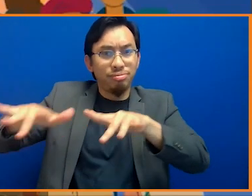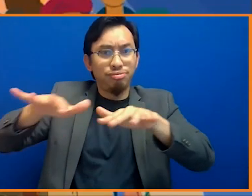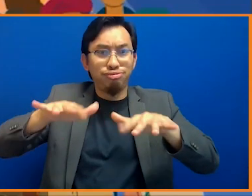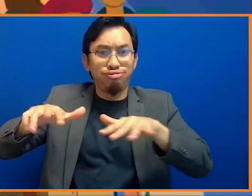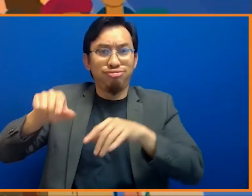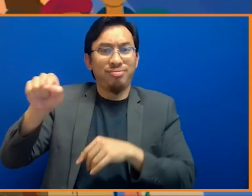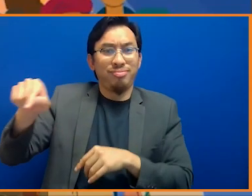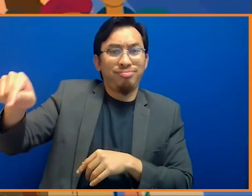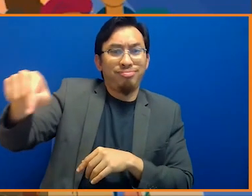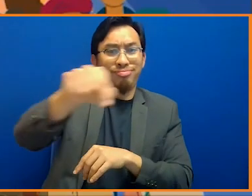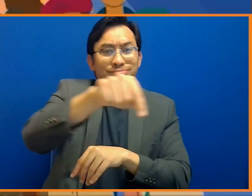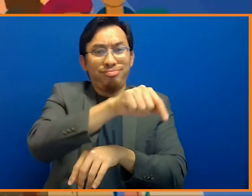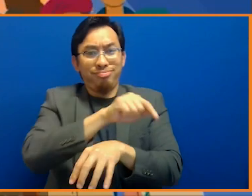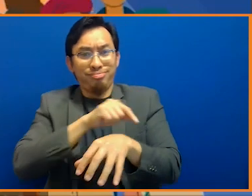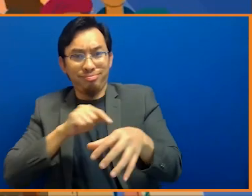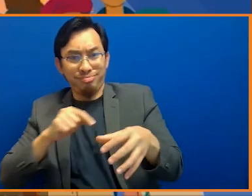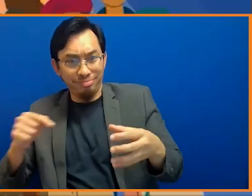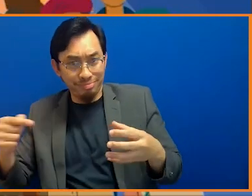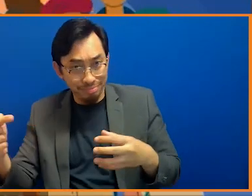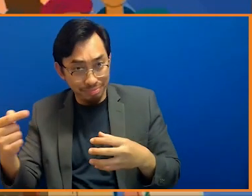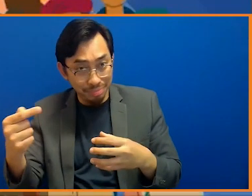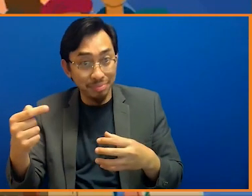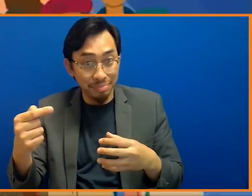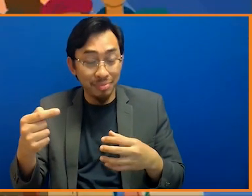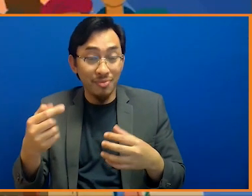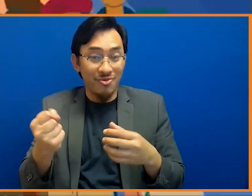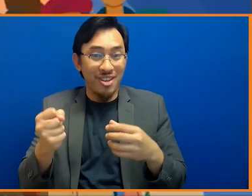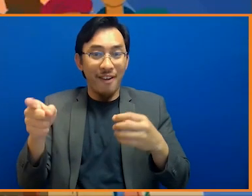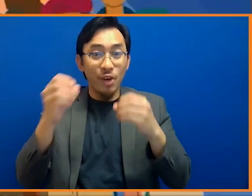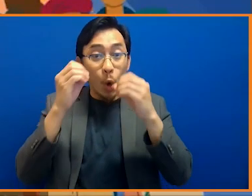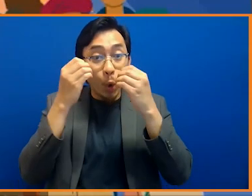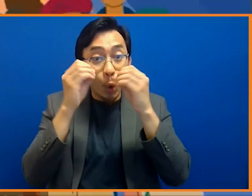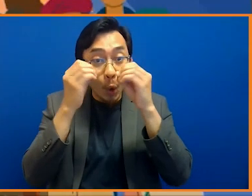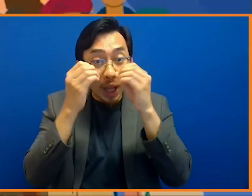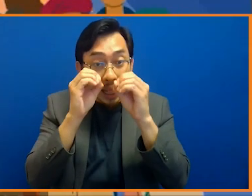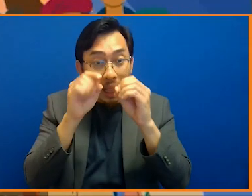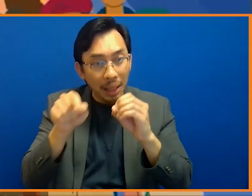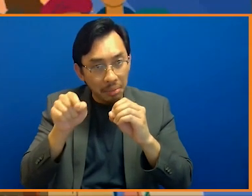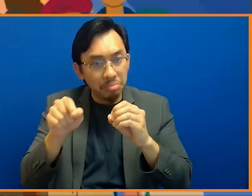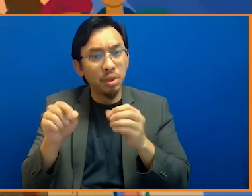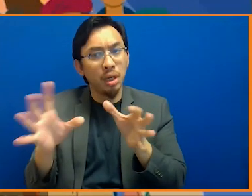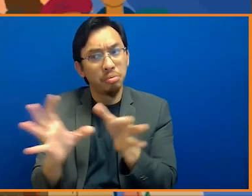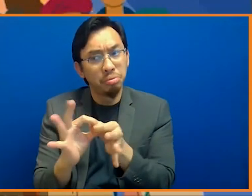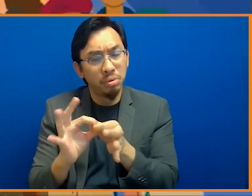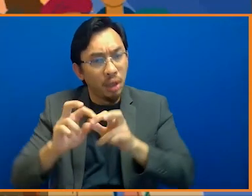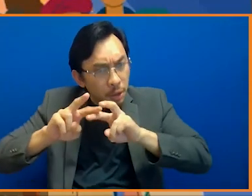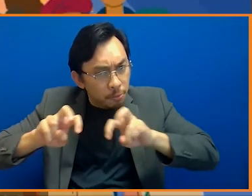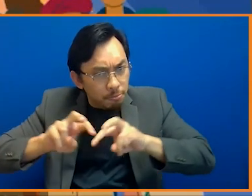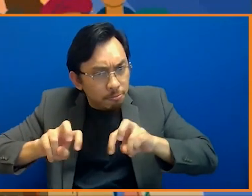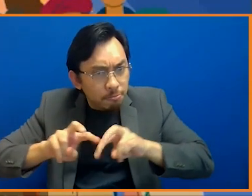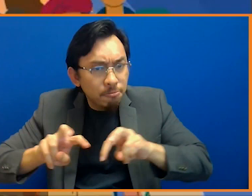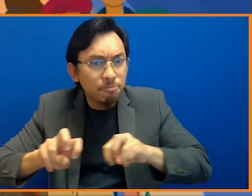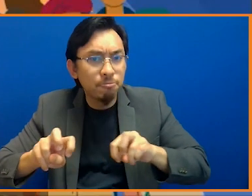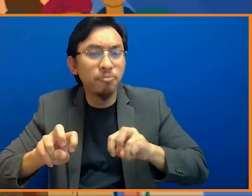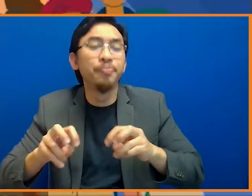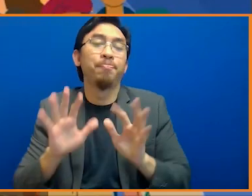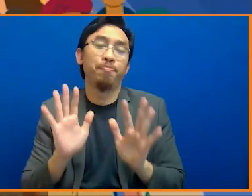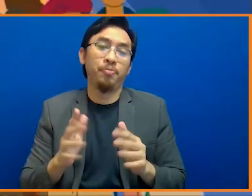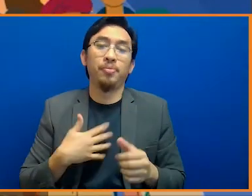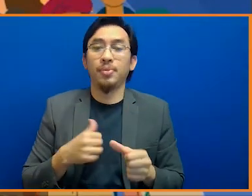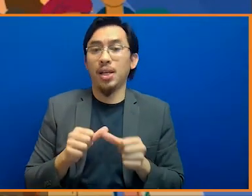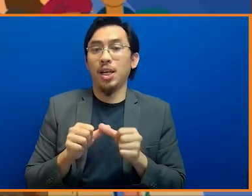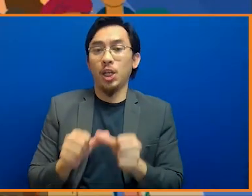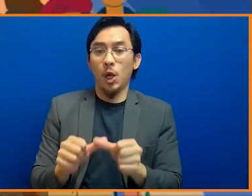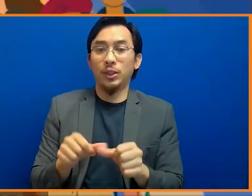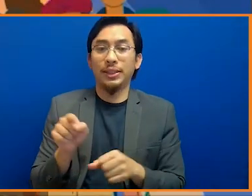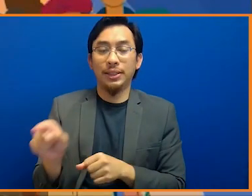can search in the Google probably to look into activities that related to the ocean decade. Now,